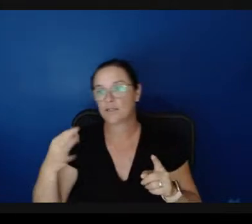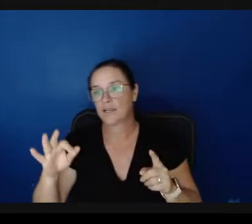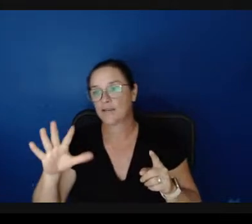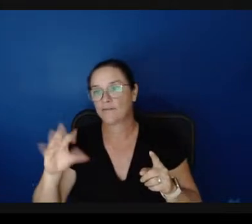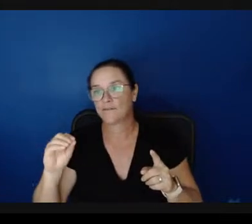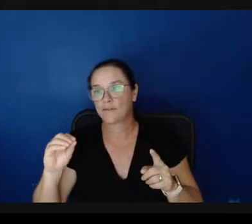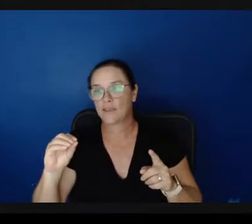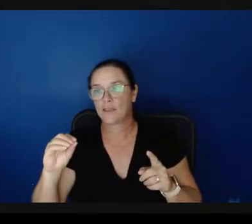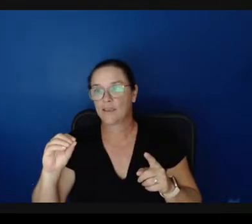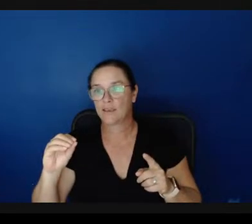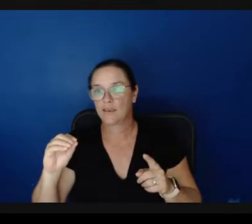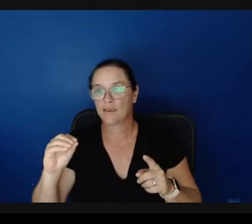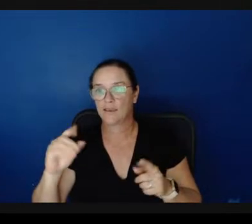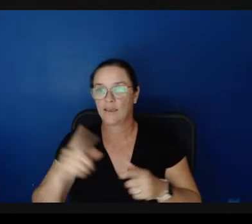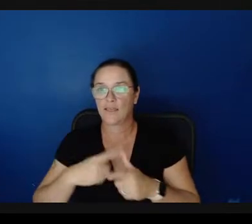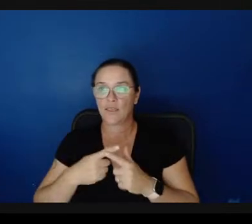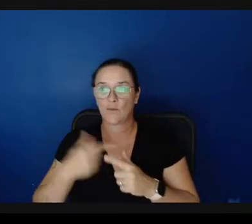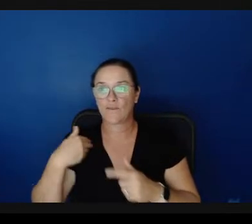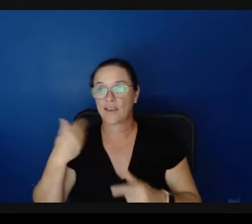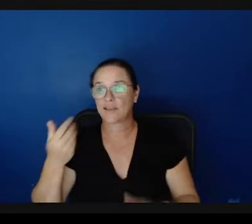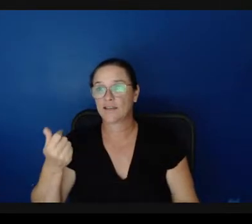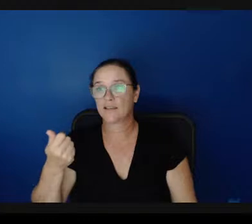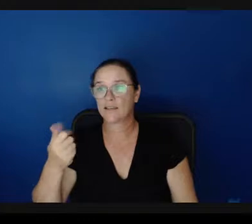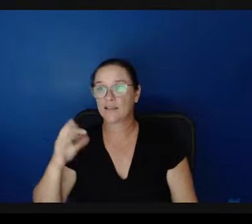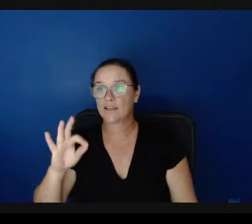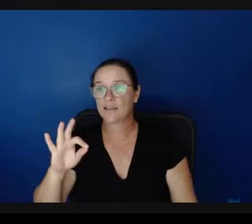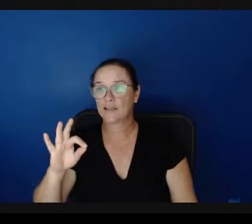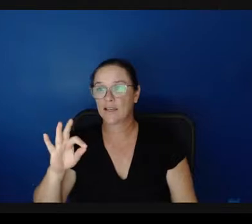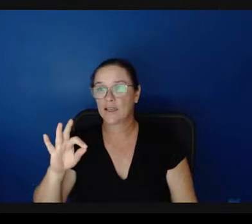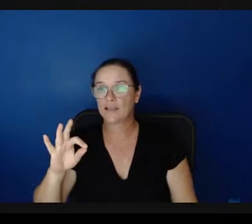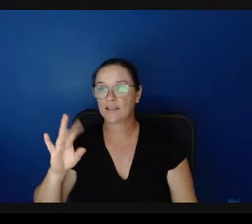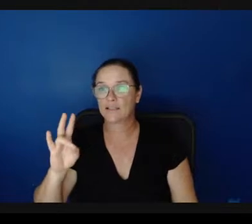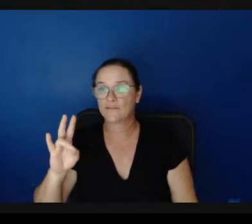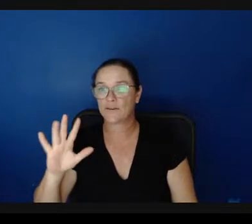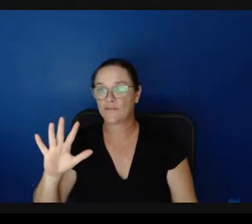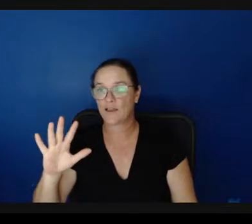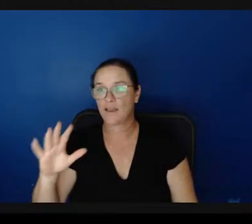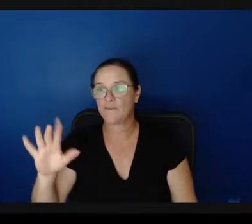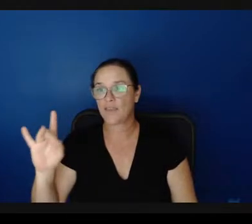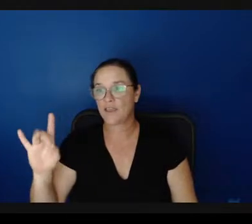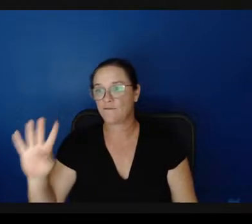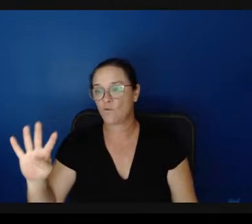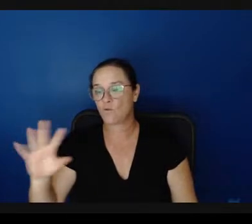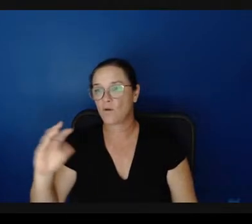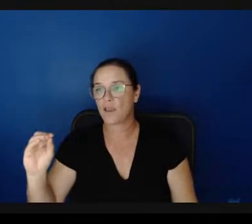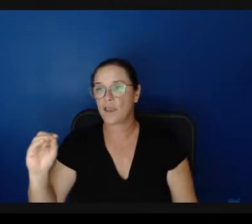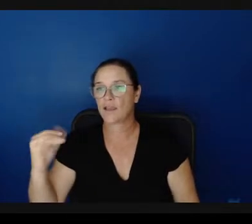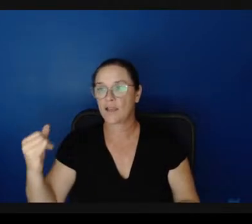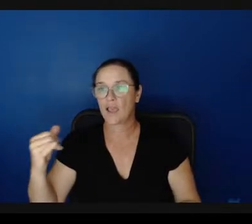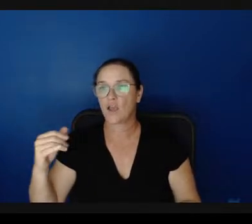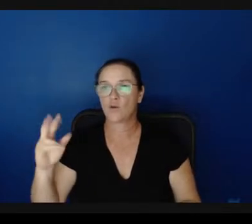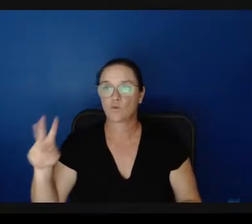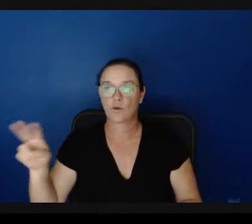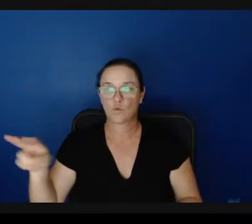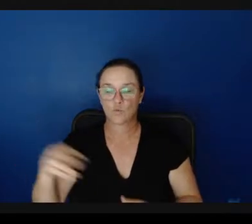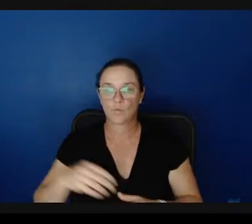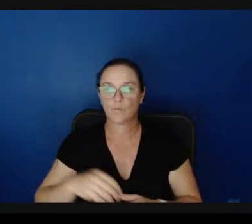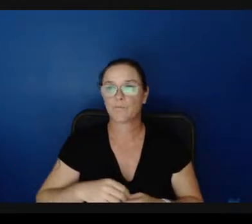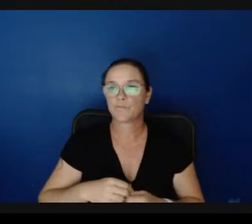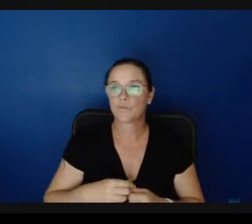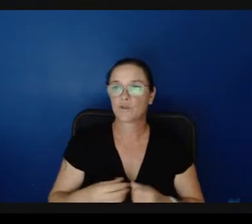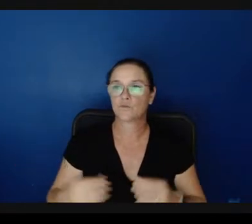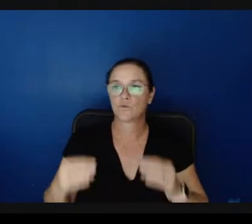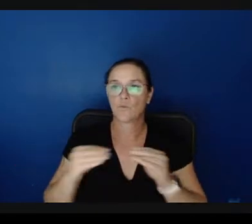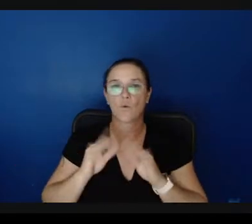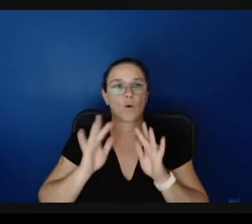had 1975, 1984, and off to the right here, 2022 now. And so overall, much more white